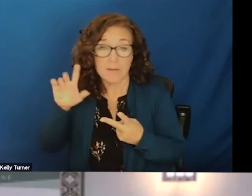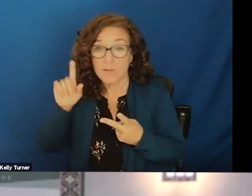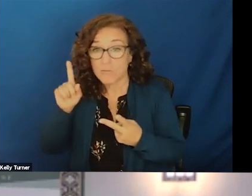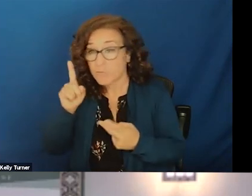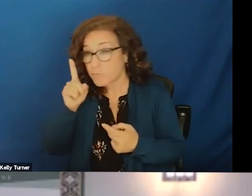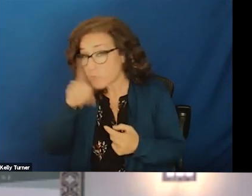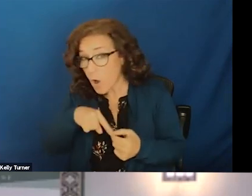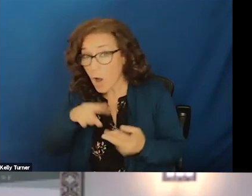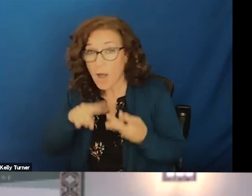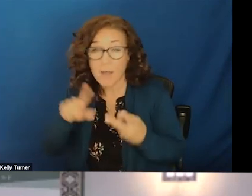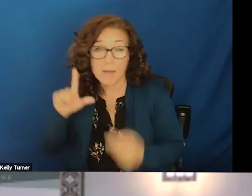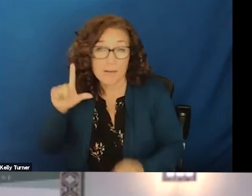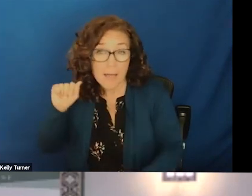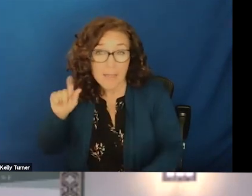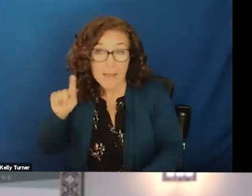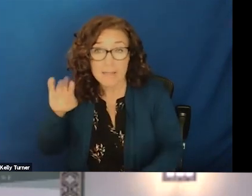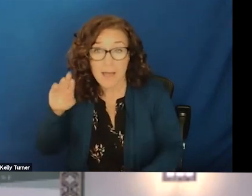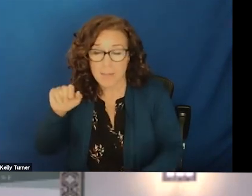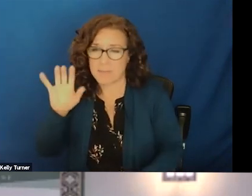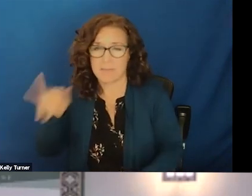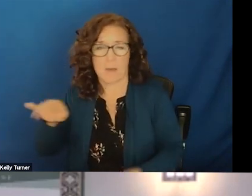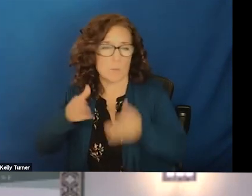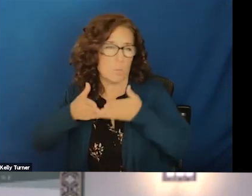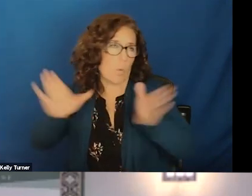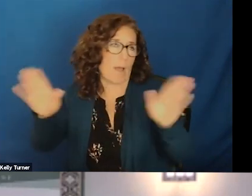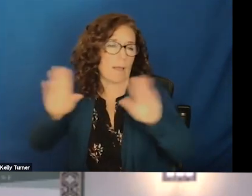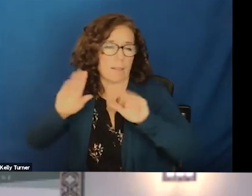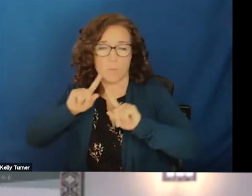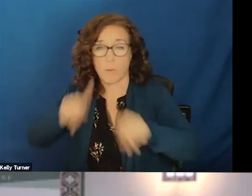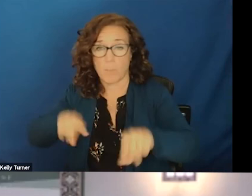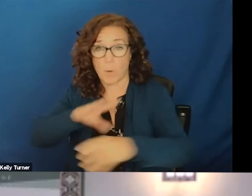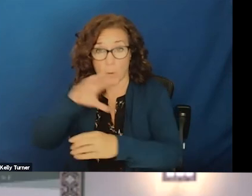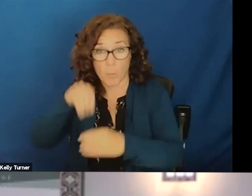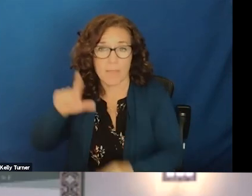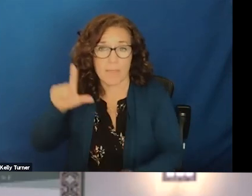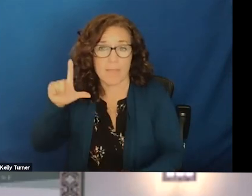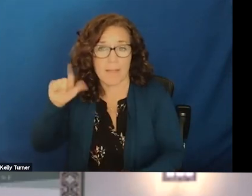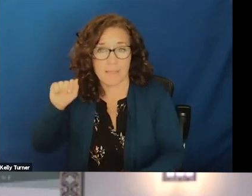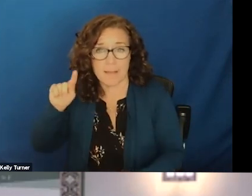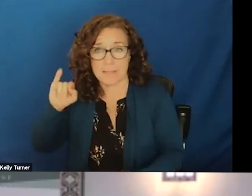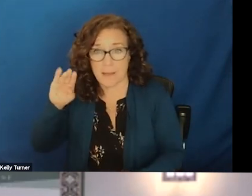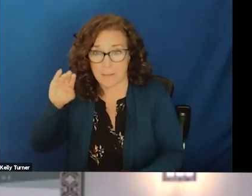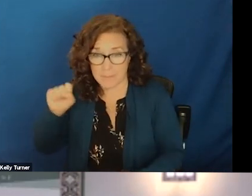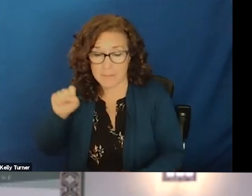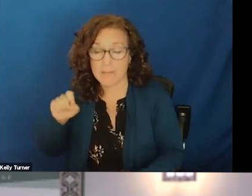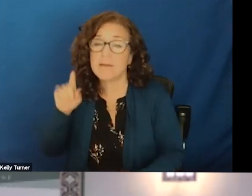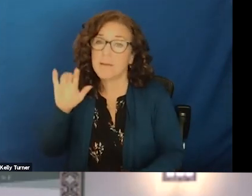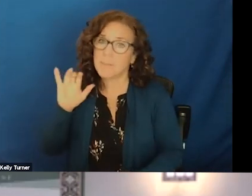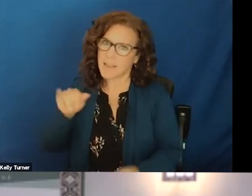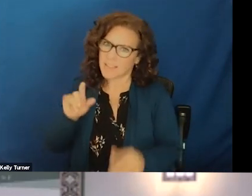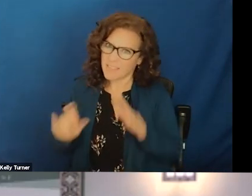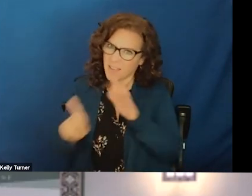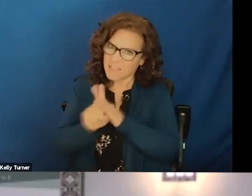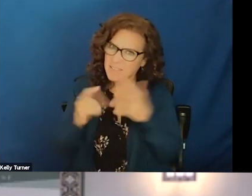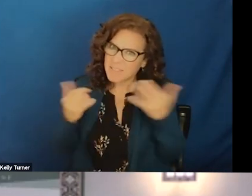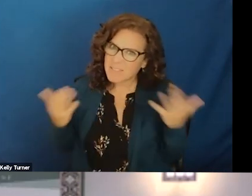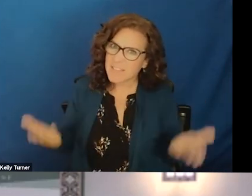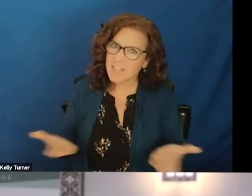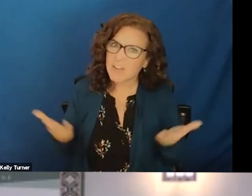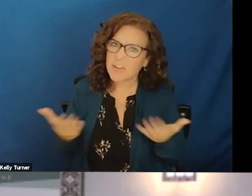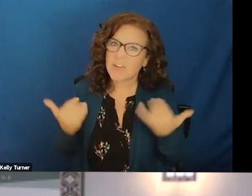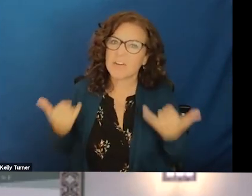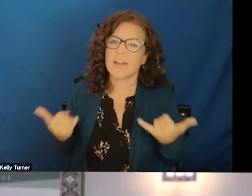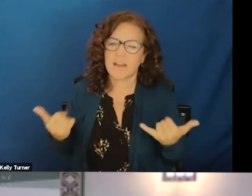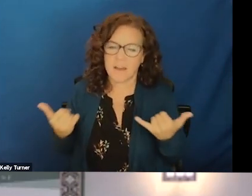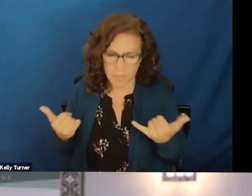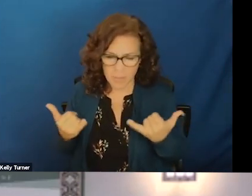It was widely reported in the LA Times. And now it's here, but it comes here in this sort of stealth